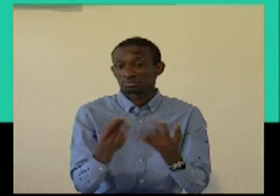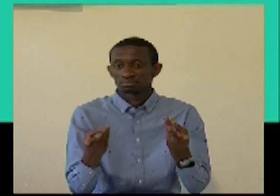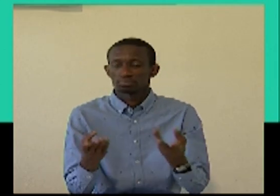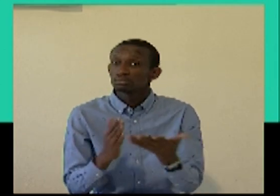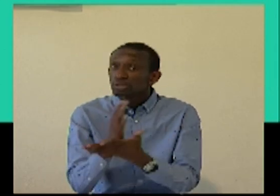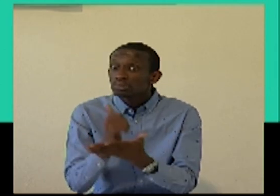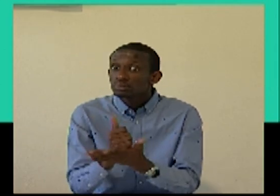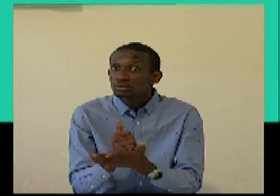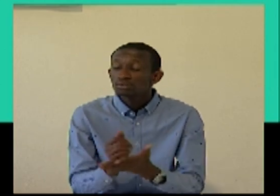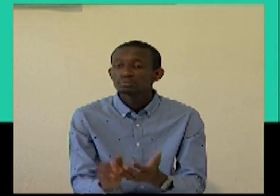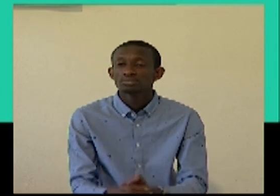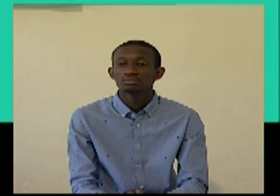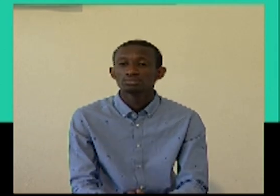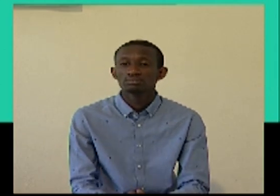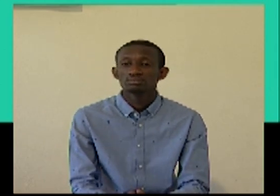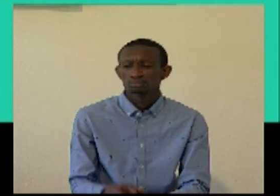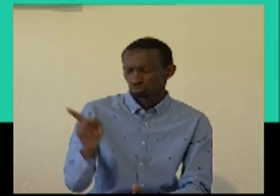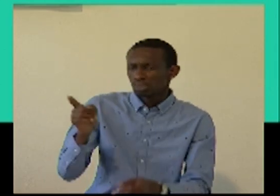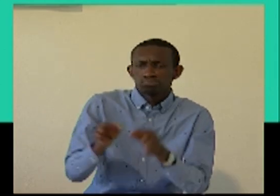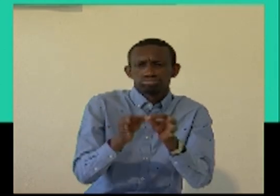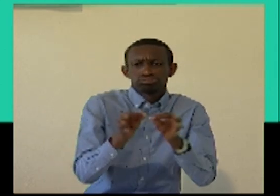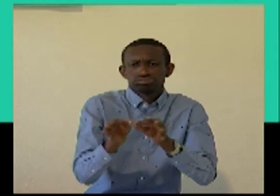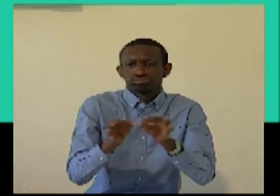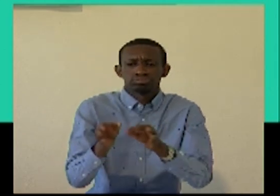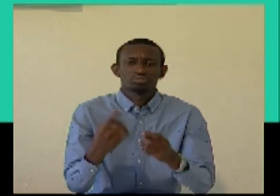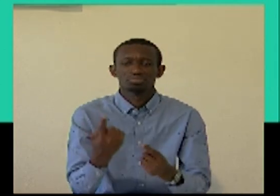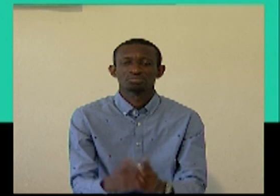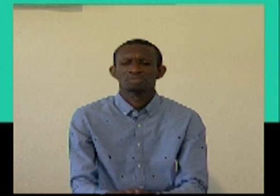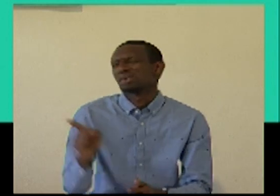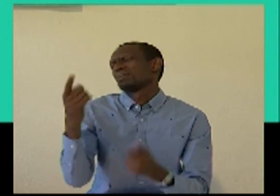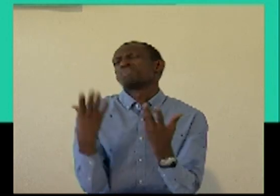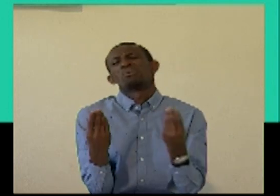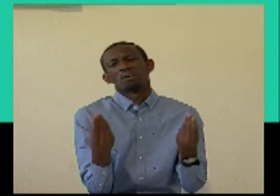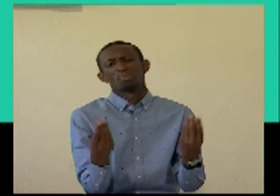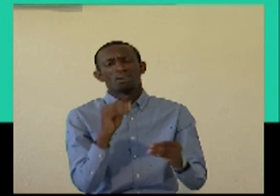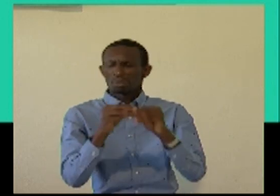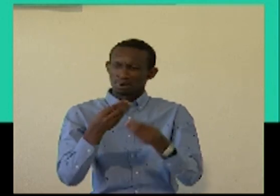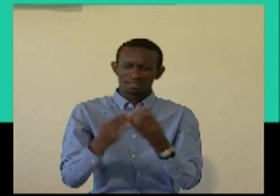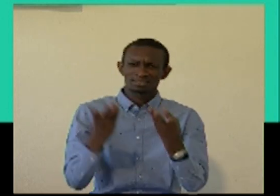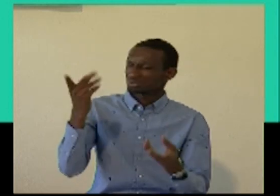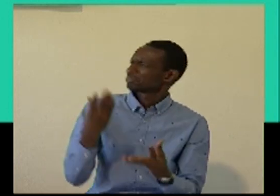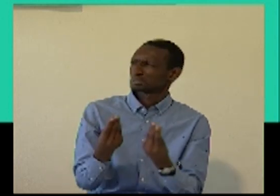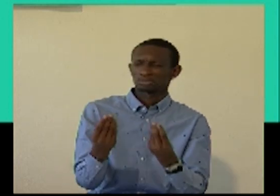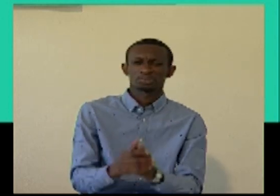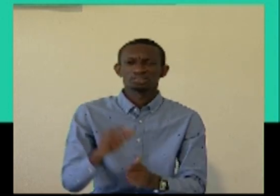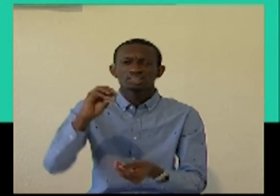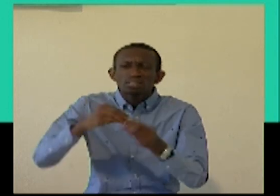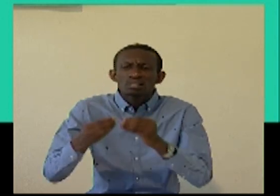because we are just introducing. It is very simple to calculate the number of moles.